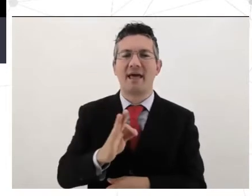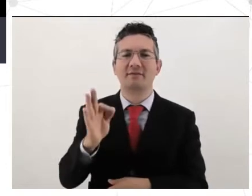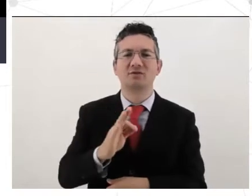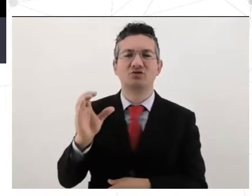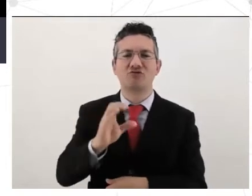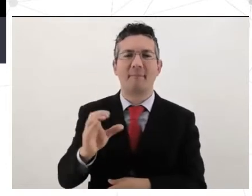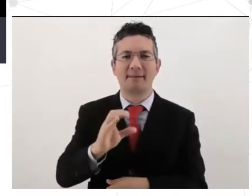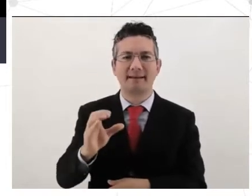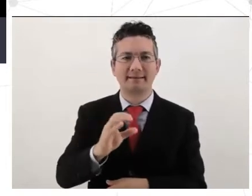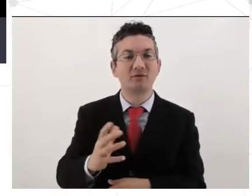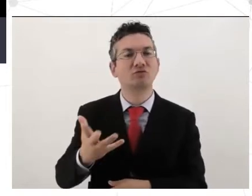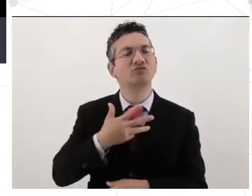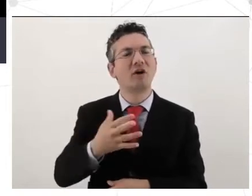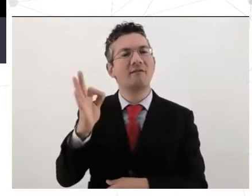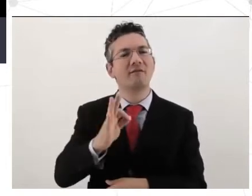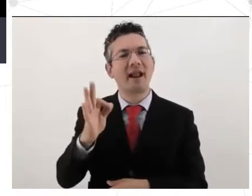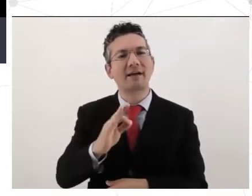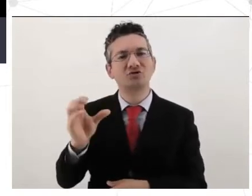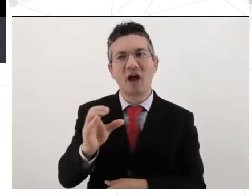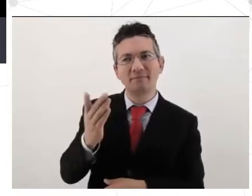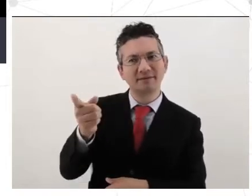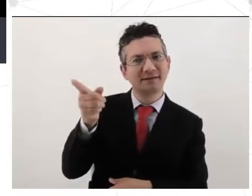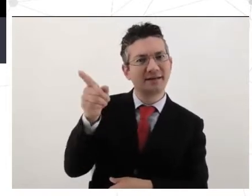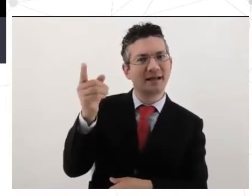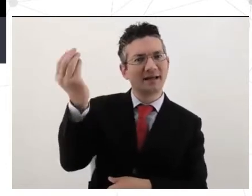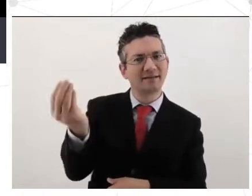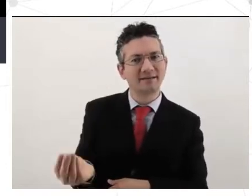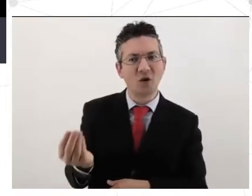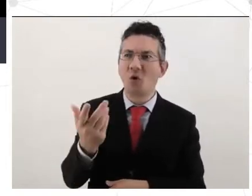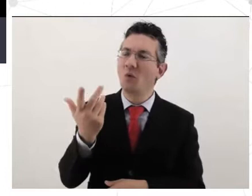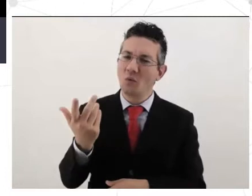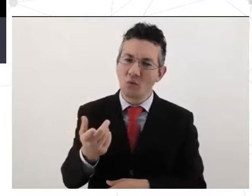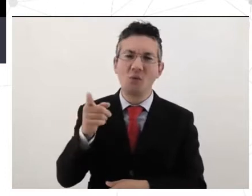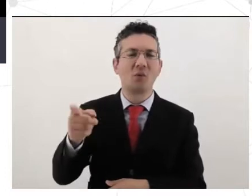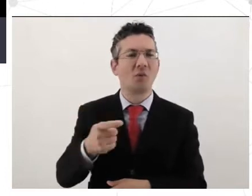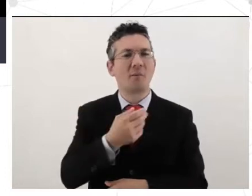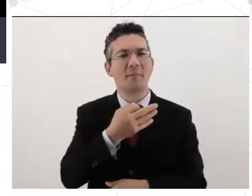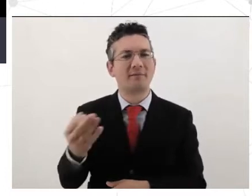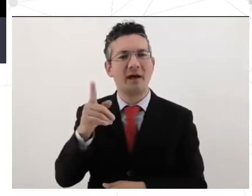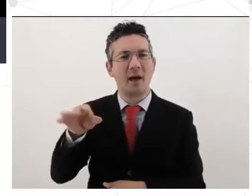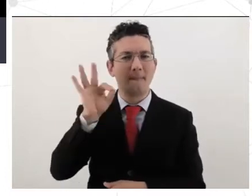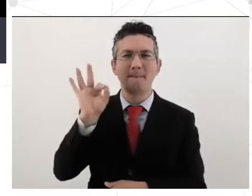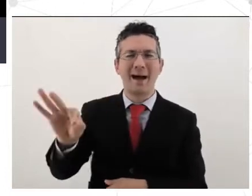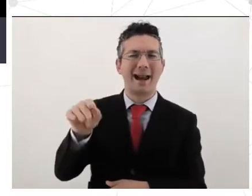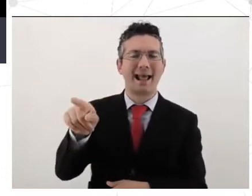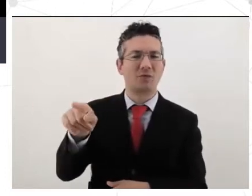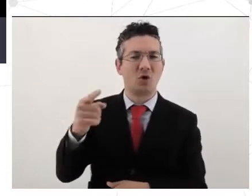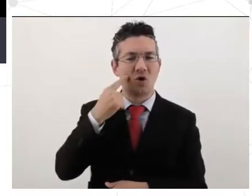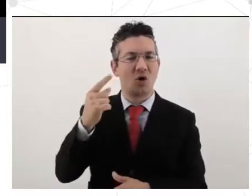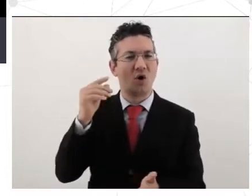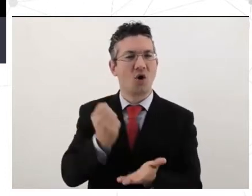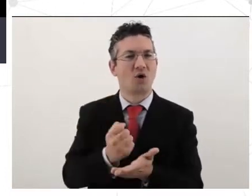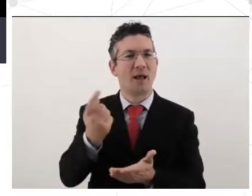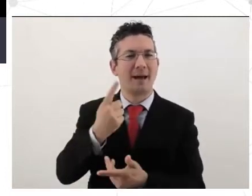mean? First and foremost, we see Soundscape as a mobility aid. It shows you where things are, but doesn't give you